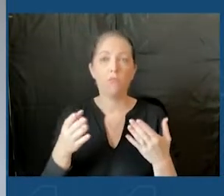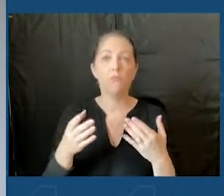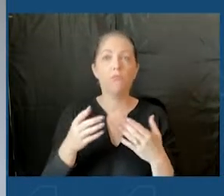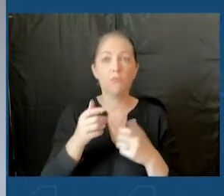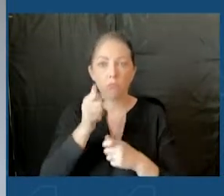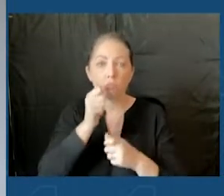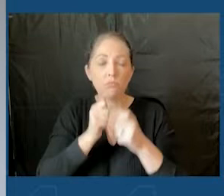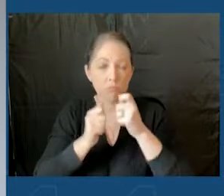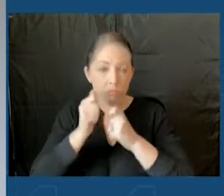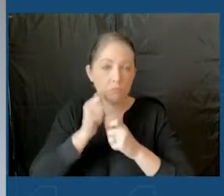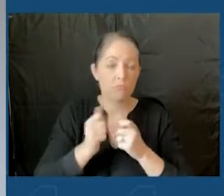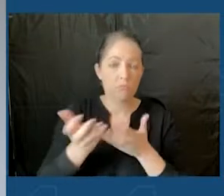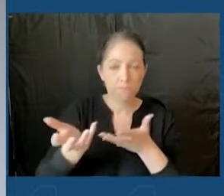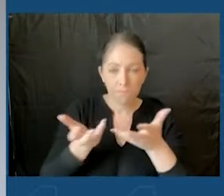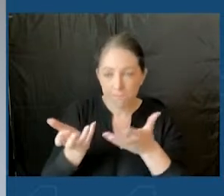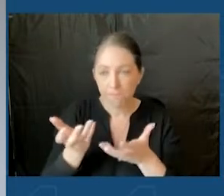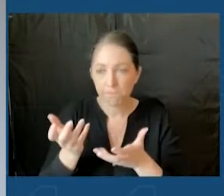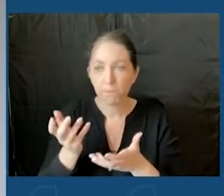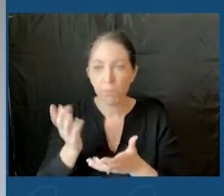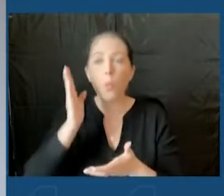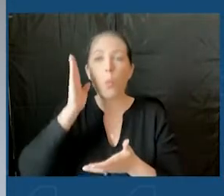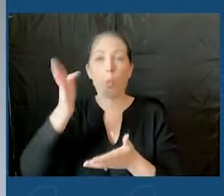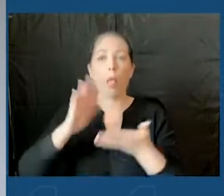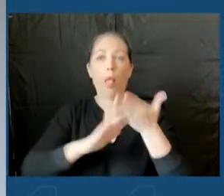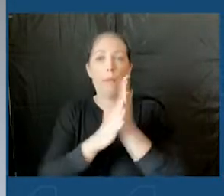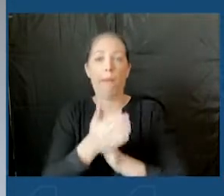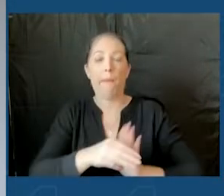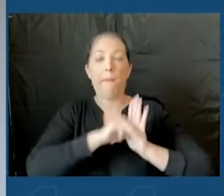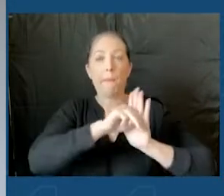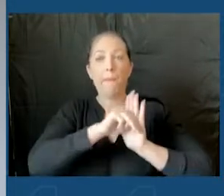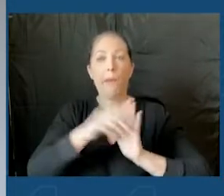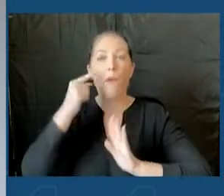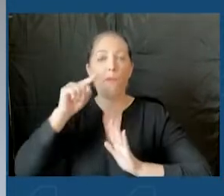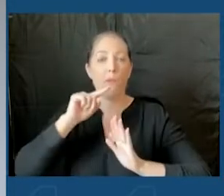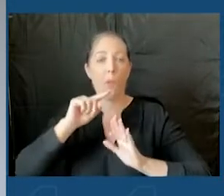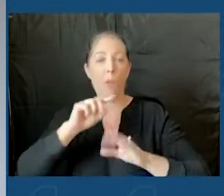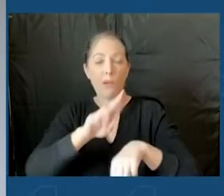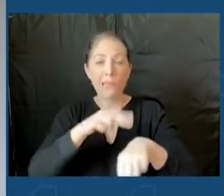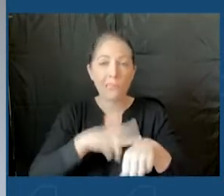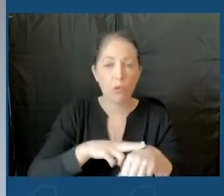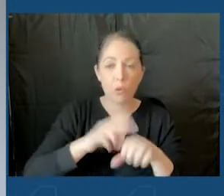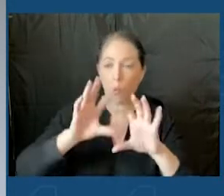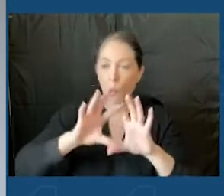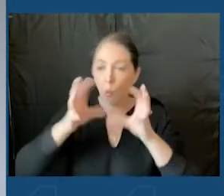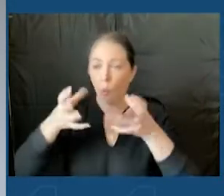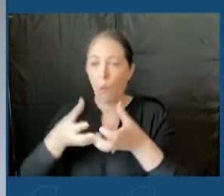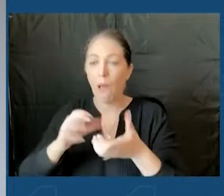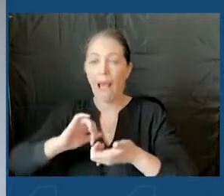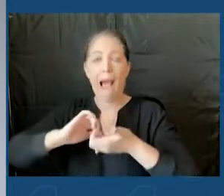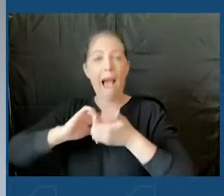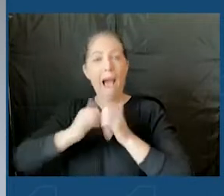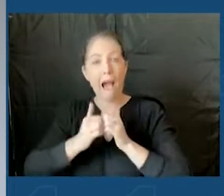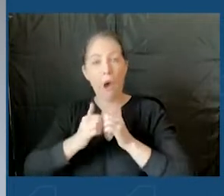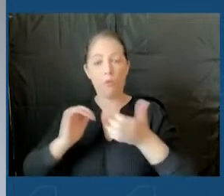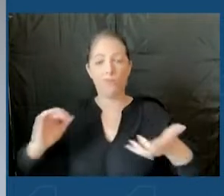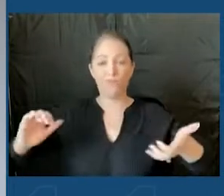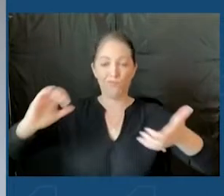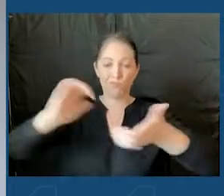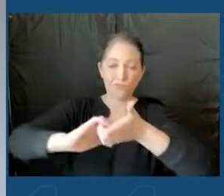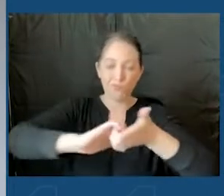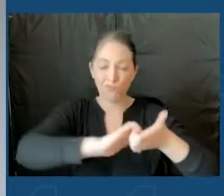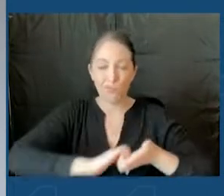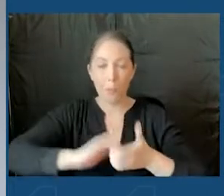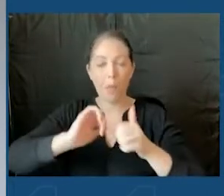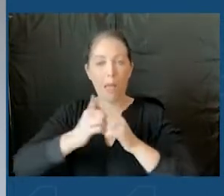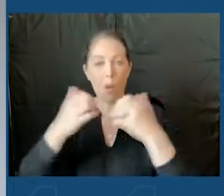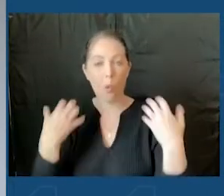will be a model for the nation and the world on how to come together, how to heal, and